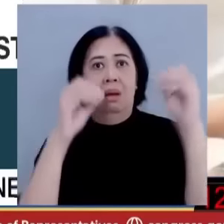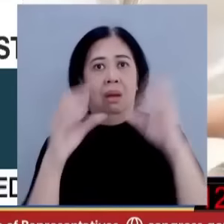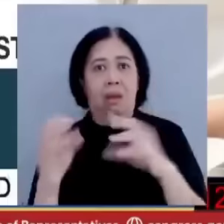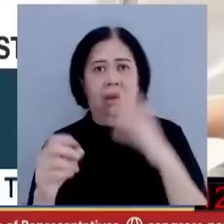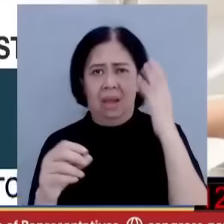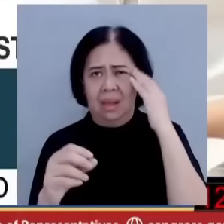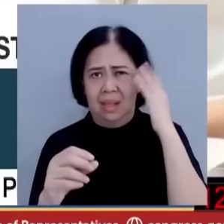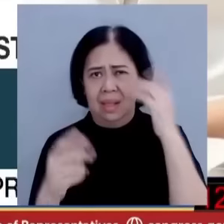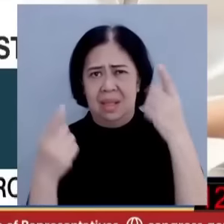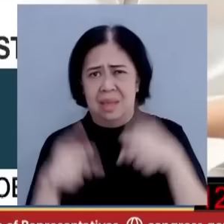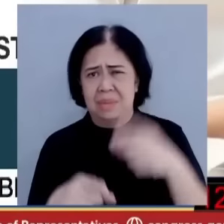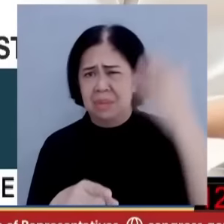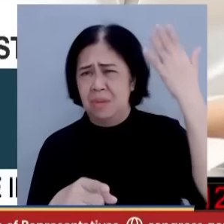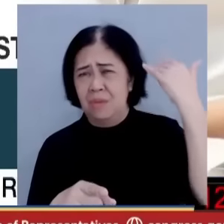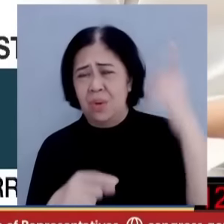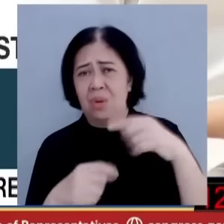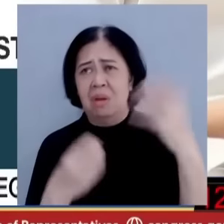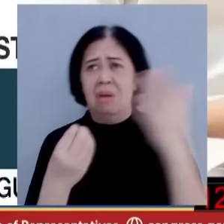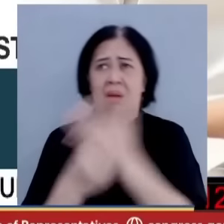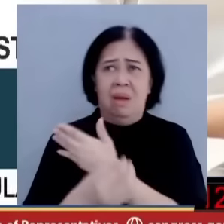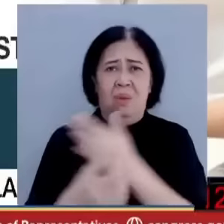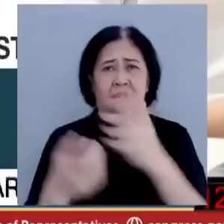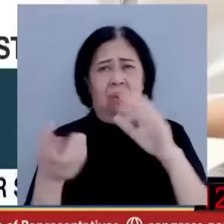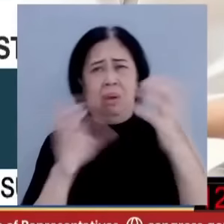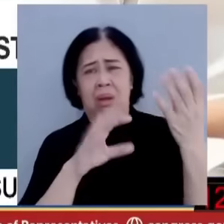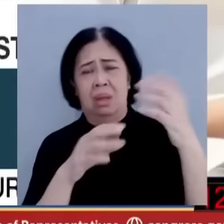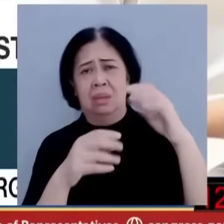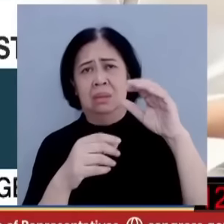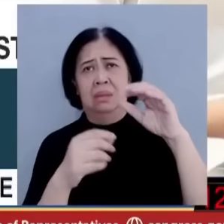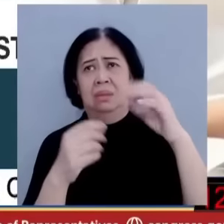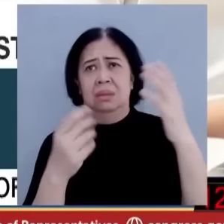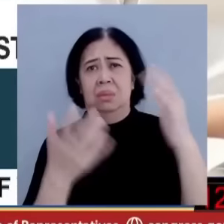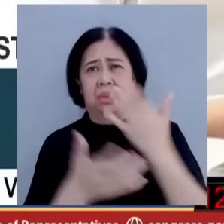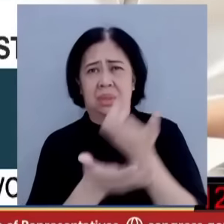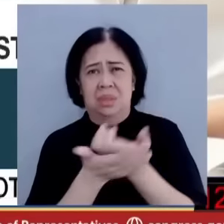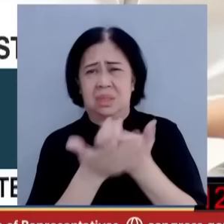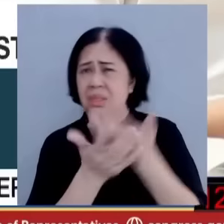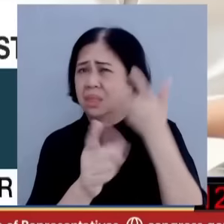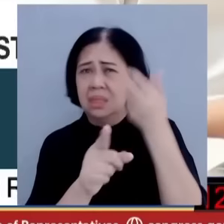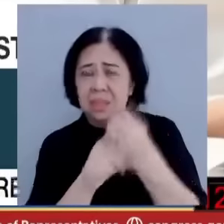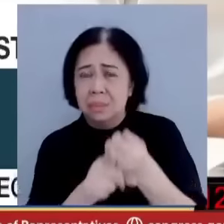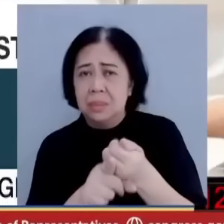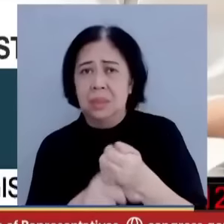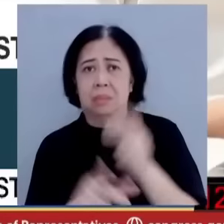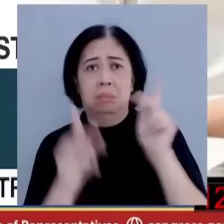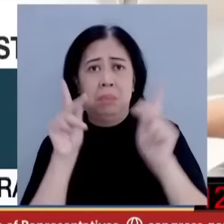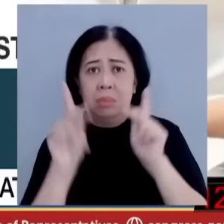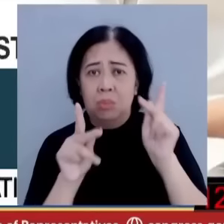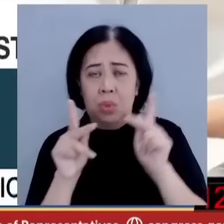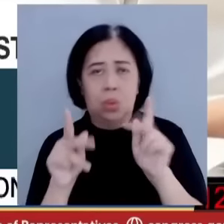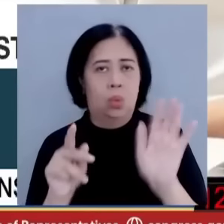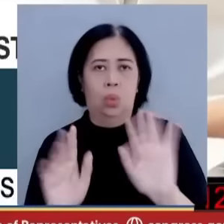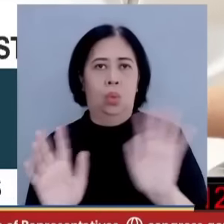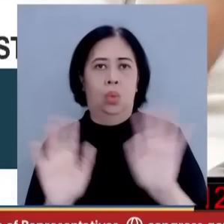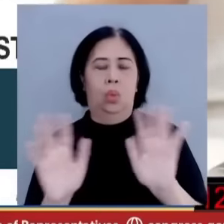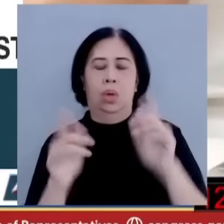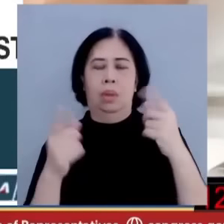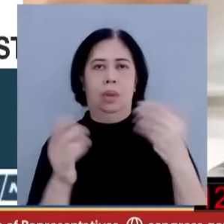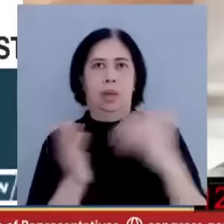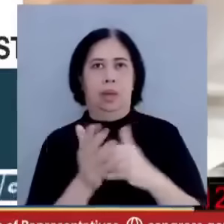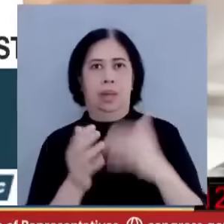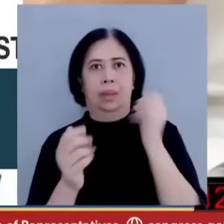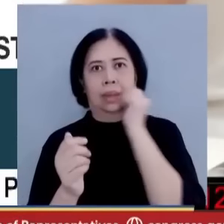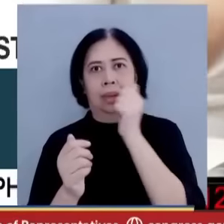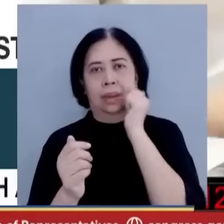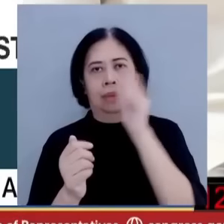constitutional moves have impacted on our economy, mm-hmm. on our people, and so you don't want to go through that again. Mm-hmm. No?